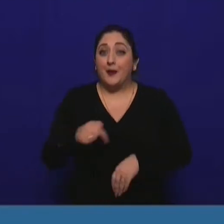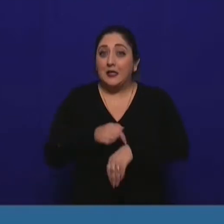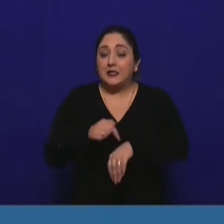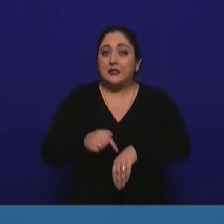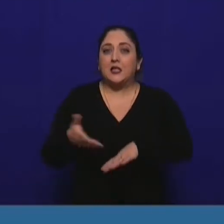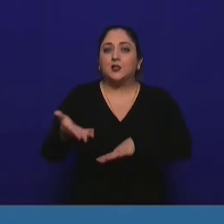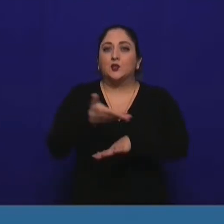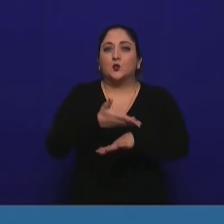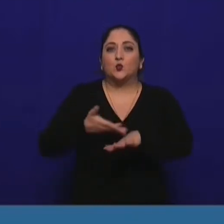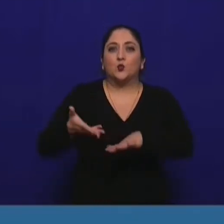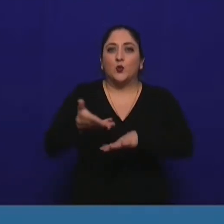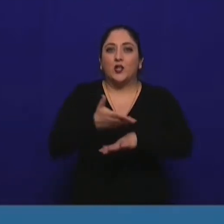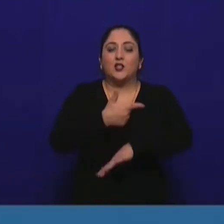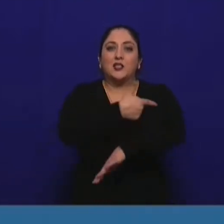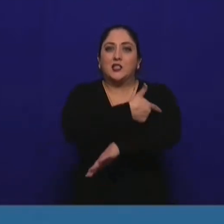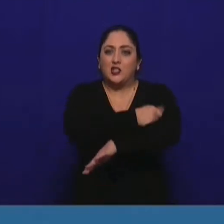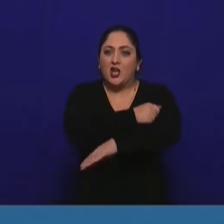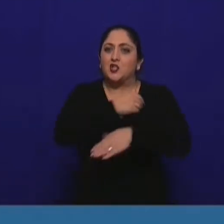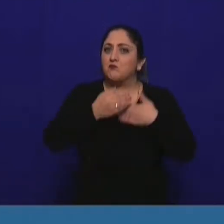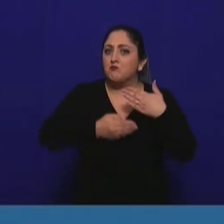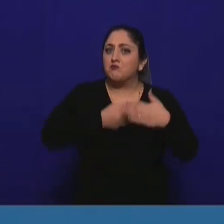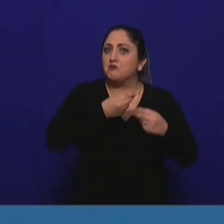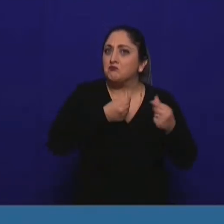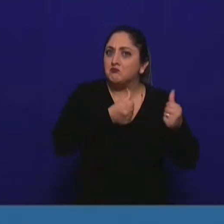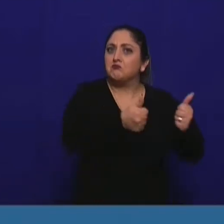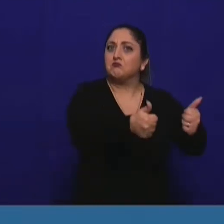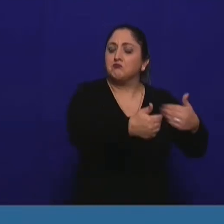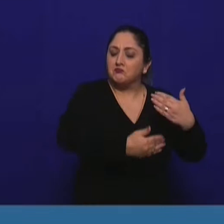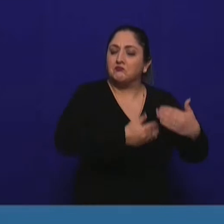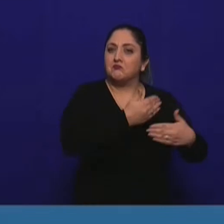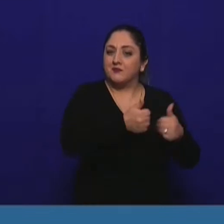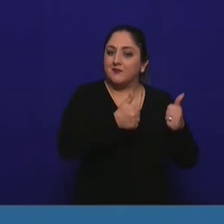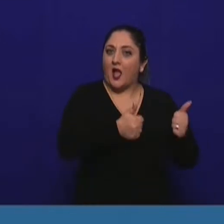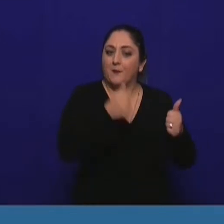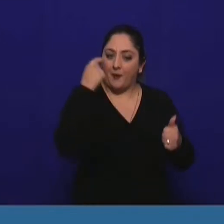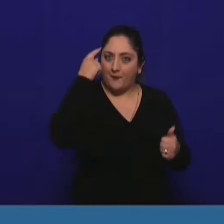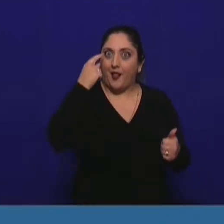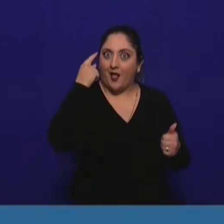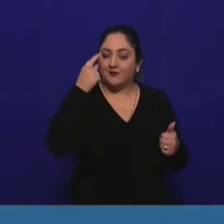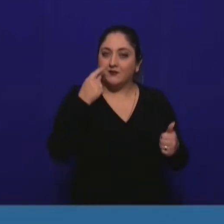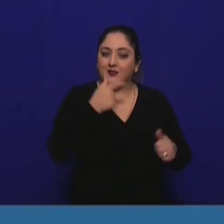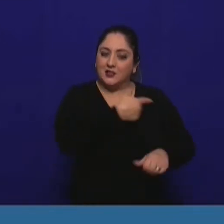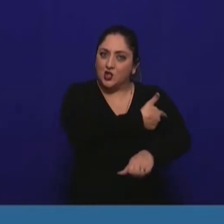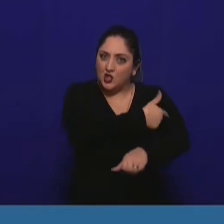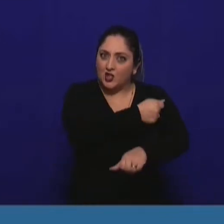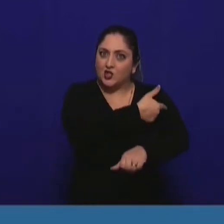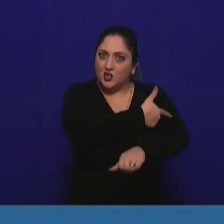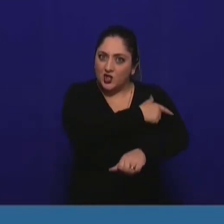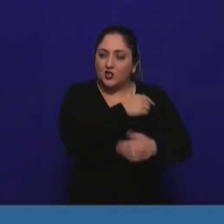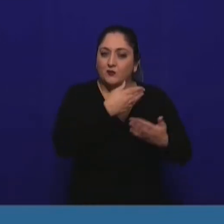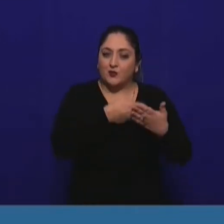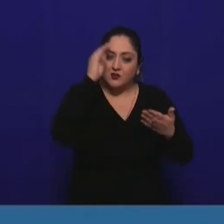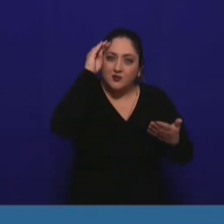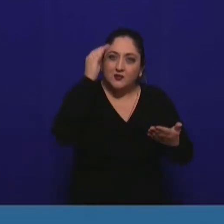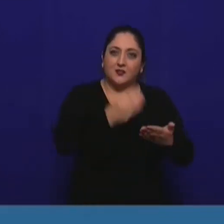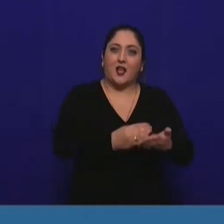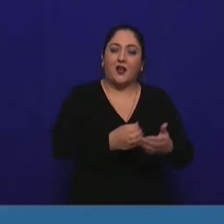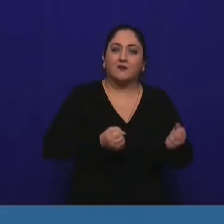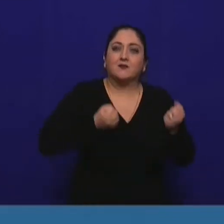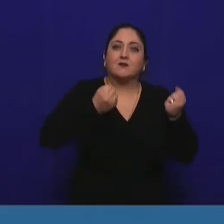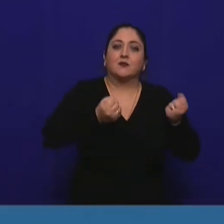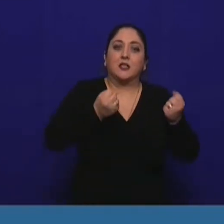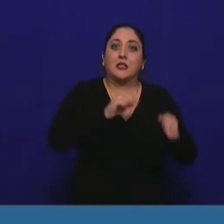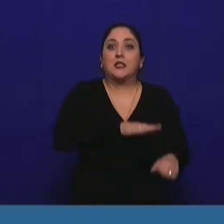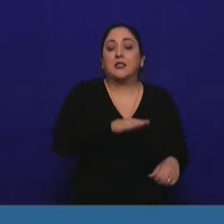aħna għandna t-tilqim tagħna li huwa għaddej sew biex aħna nkun nistgħu nibqgħu nipproteġu